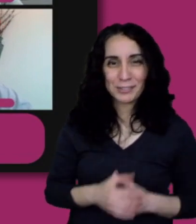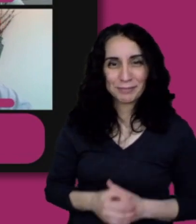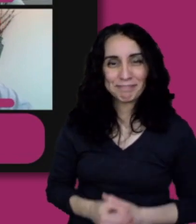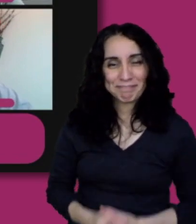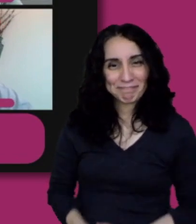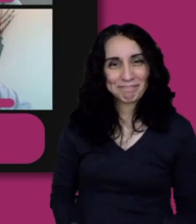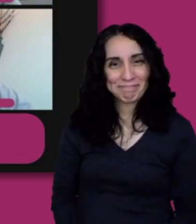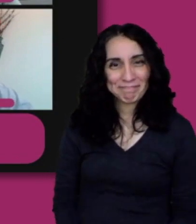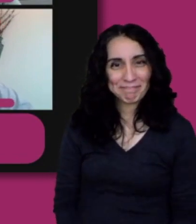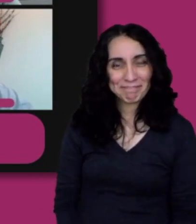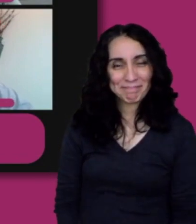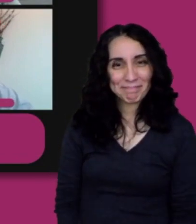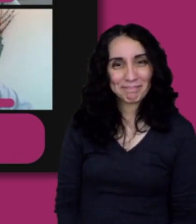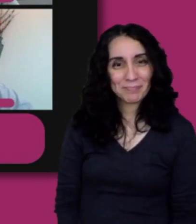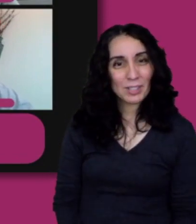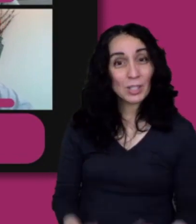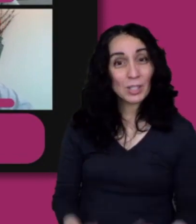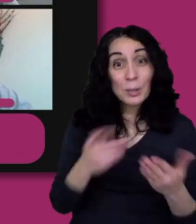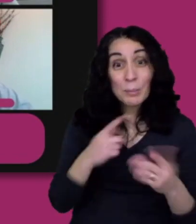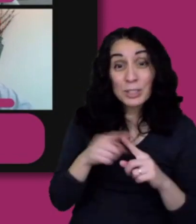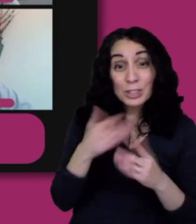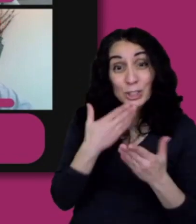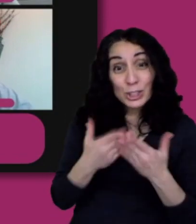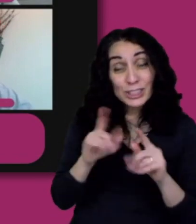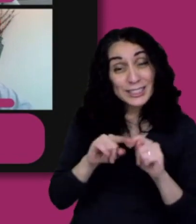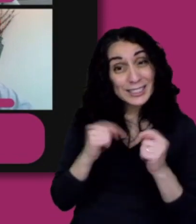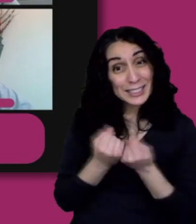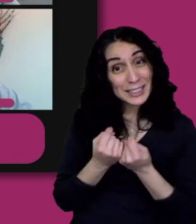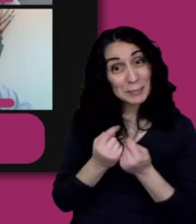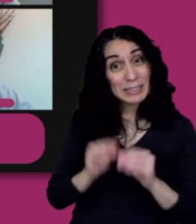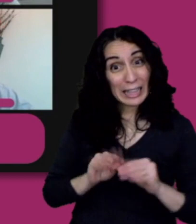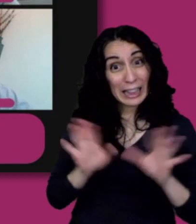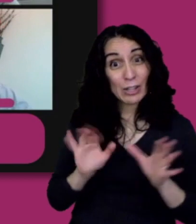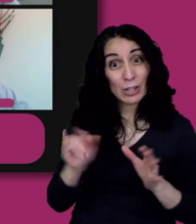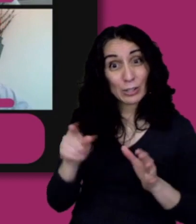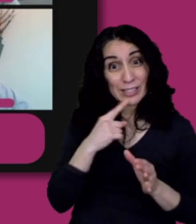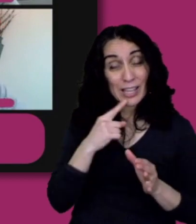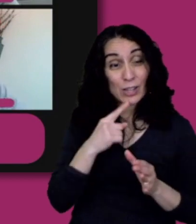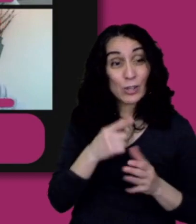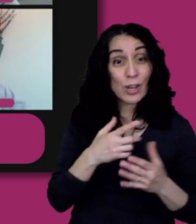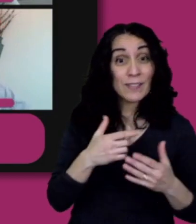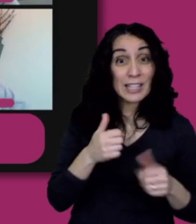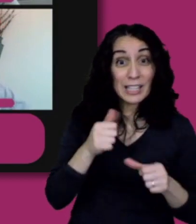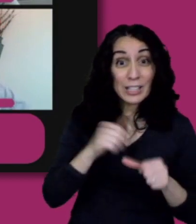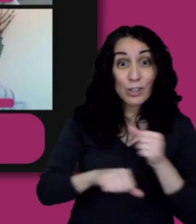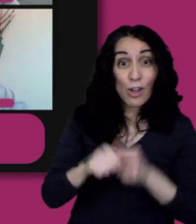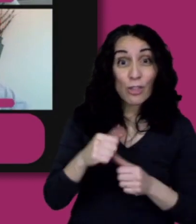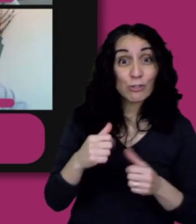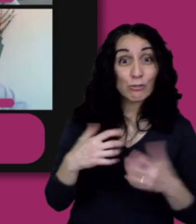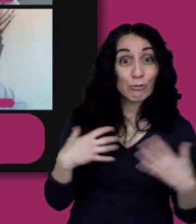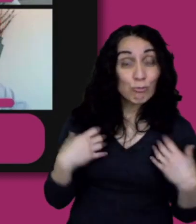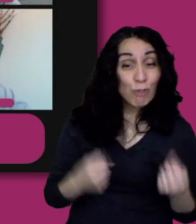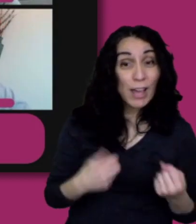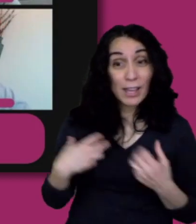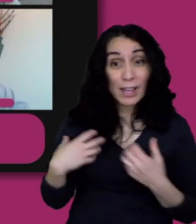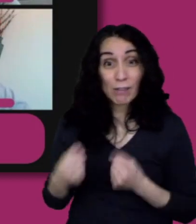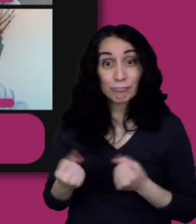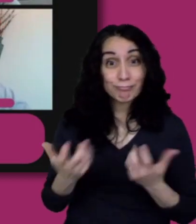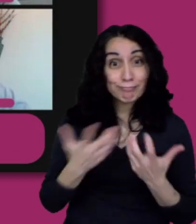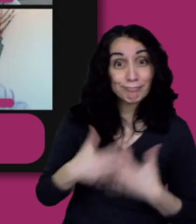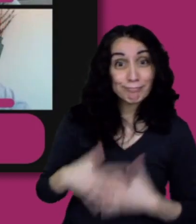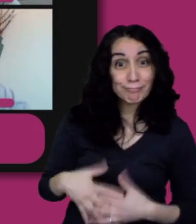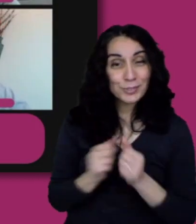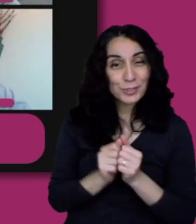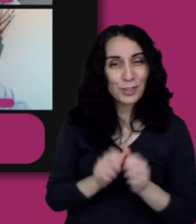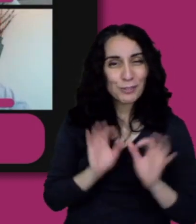a good team, though. That's what it's clear. Like the way you talk about it, it's a good team. You bring the strengths the other person doesn't have, and